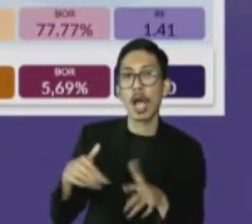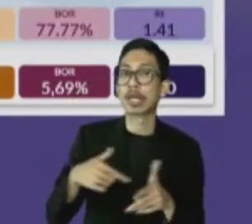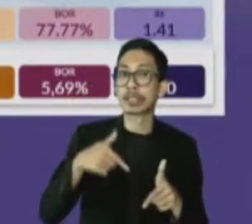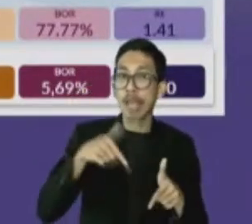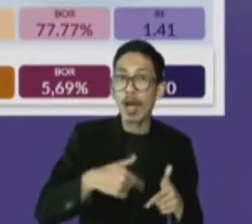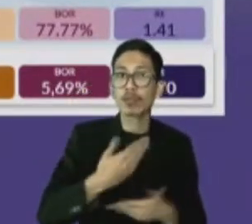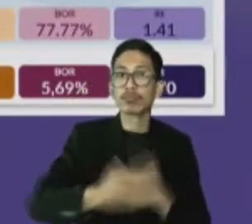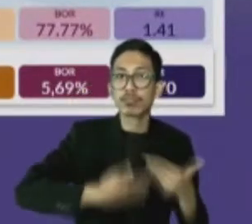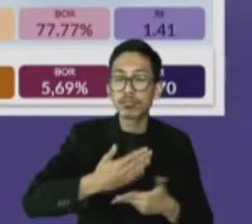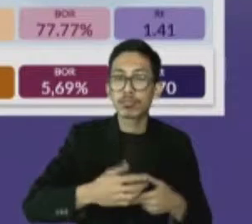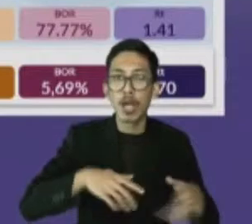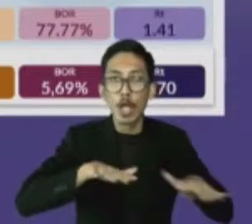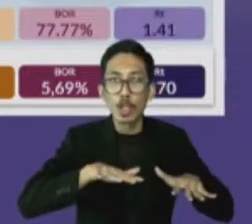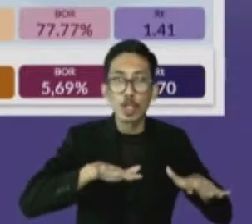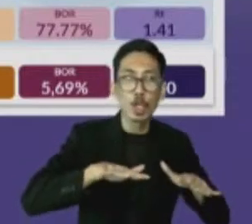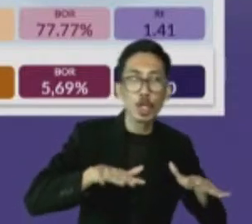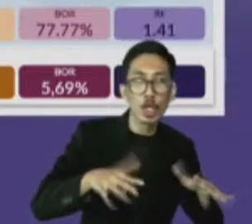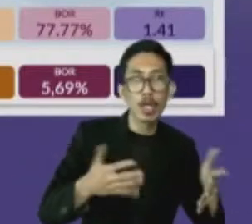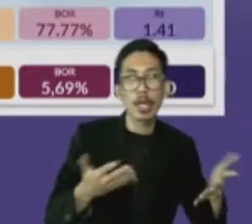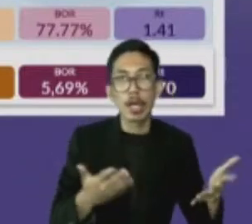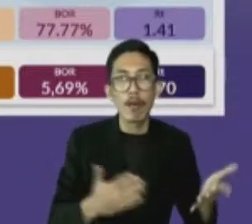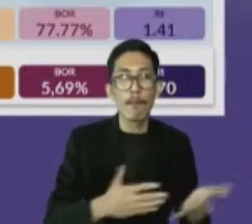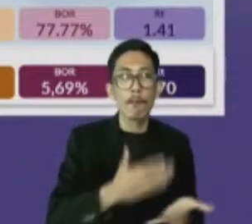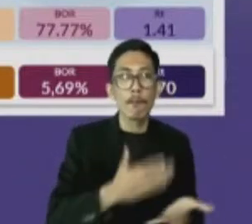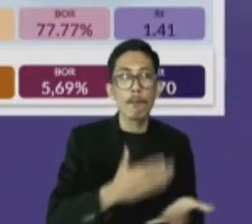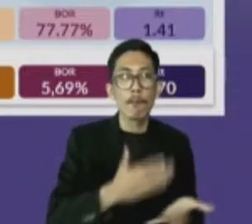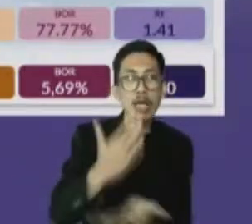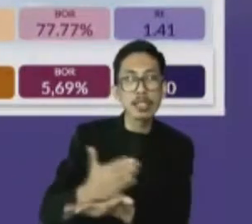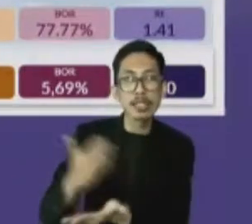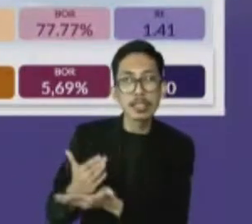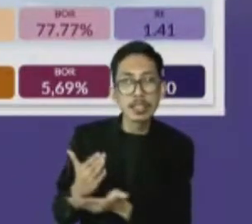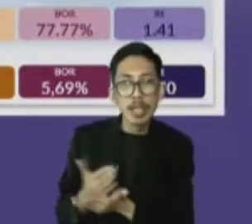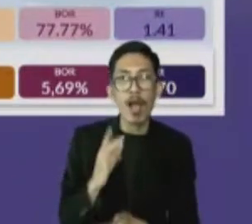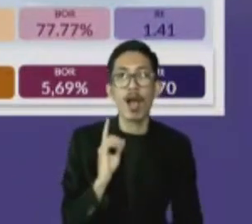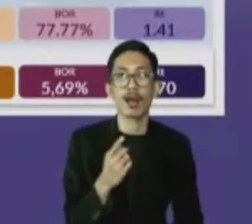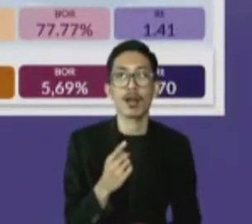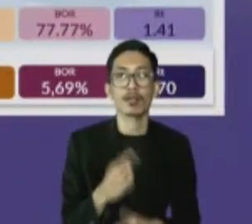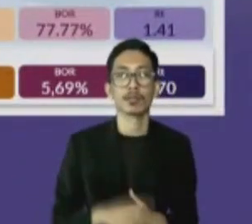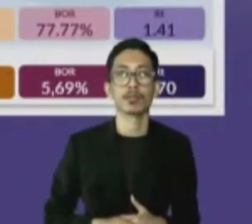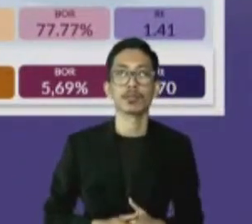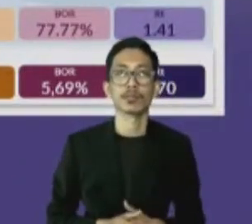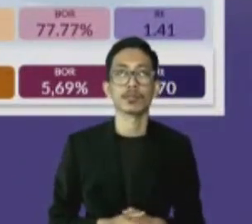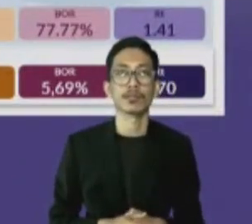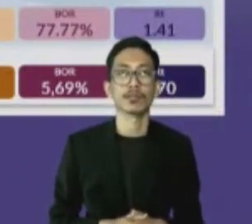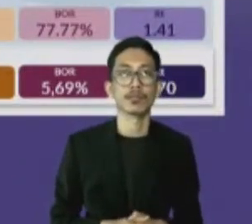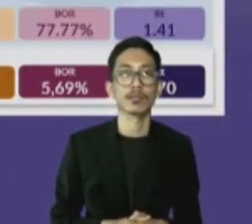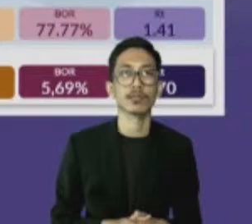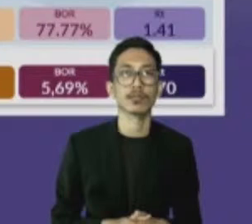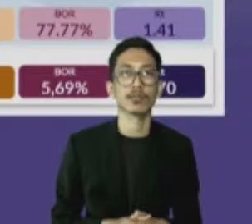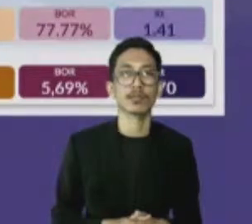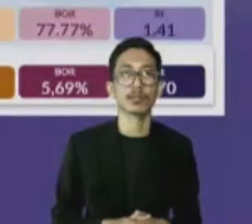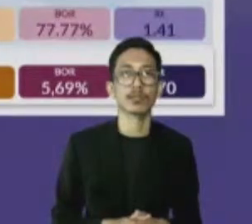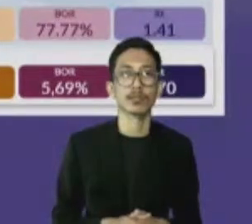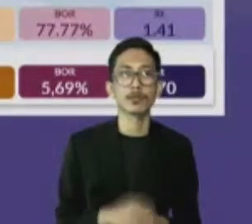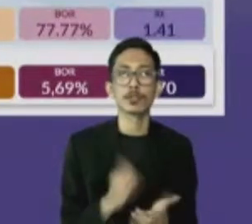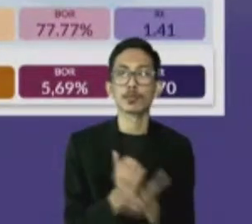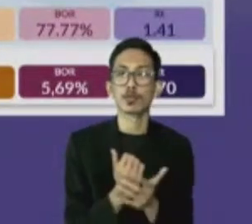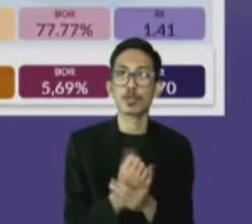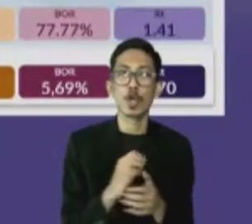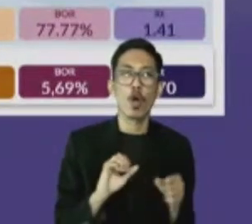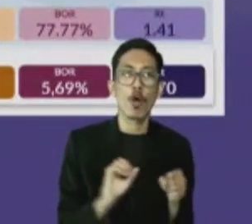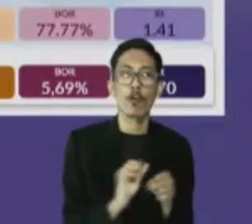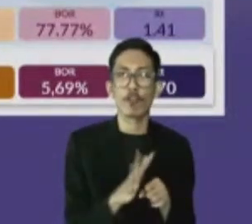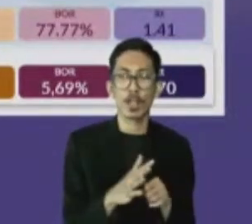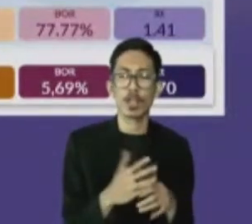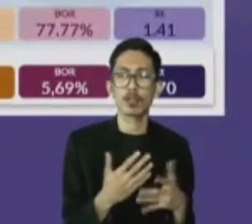the positive case data and BOR, it is also necessary to observe the effective reproduction rate, or